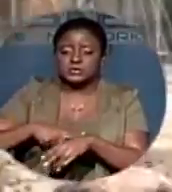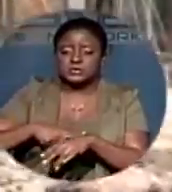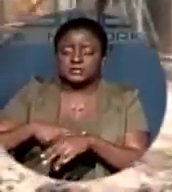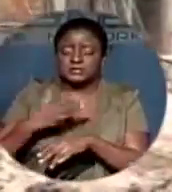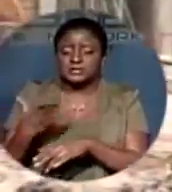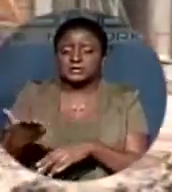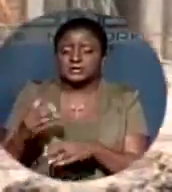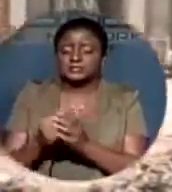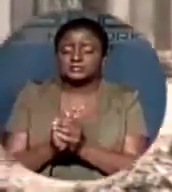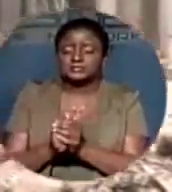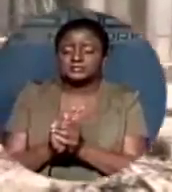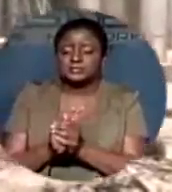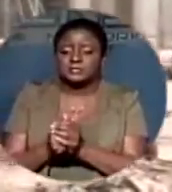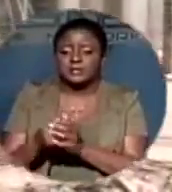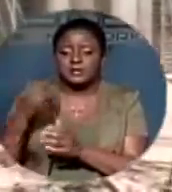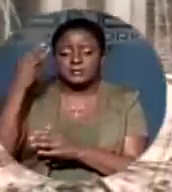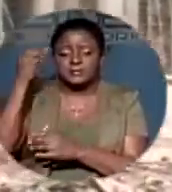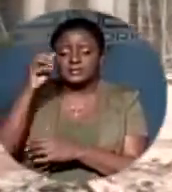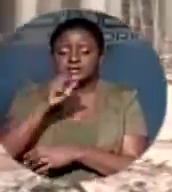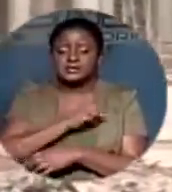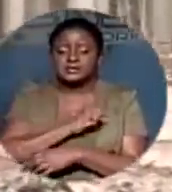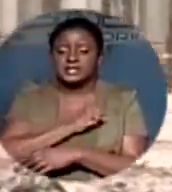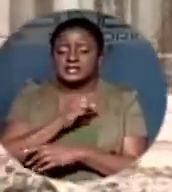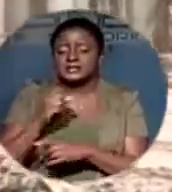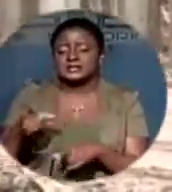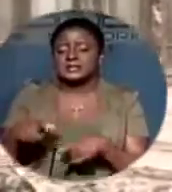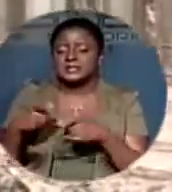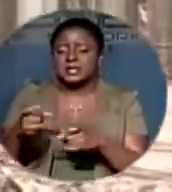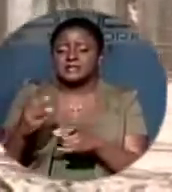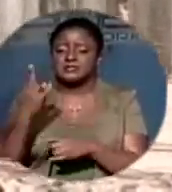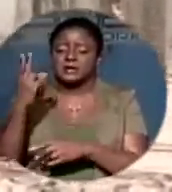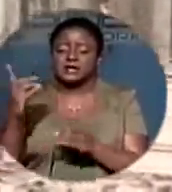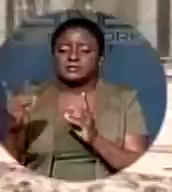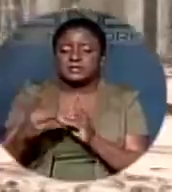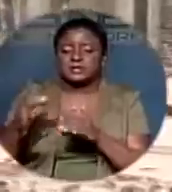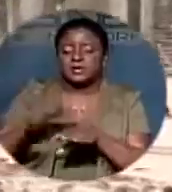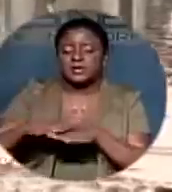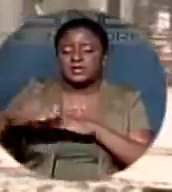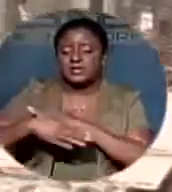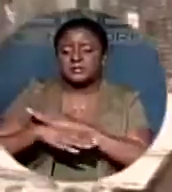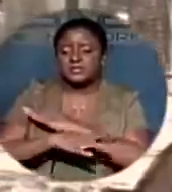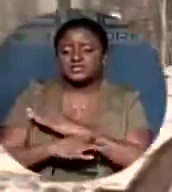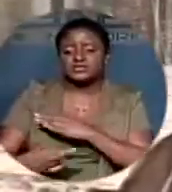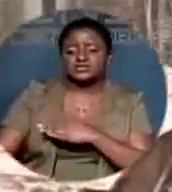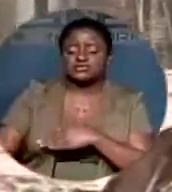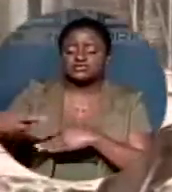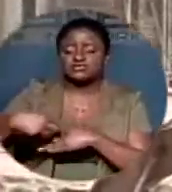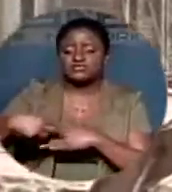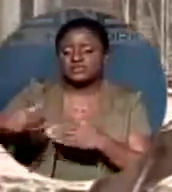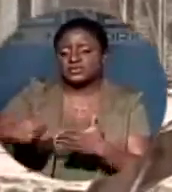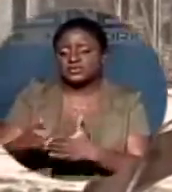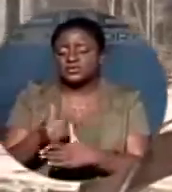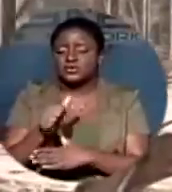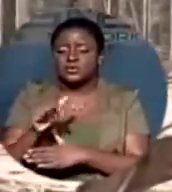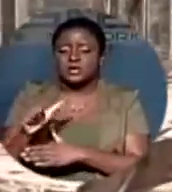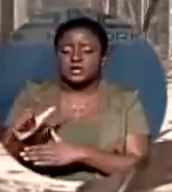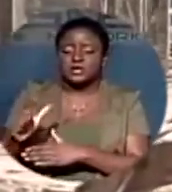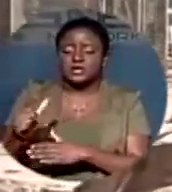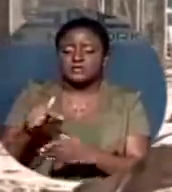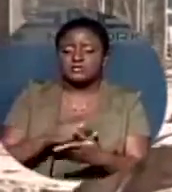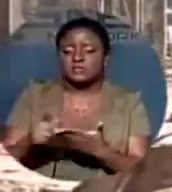measure. Mr. Sands gave this update on the beach renewal project that is central to the hotel